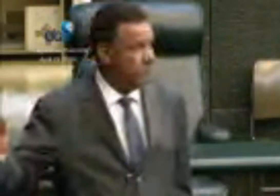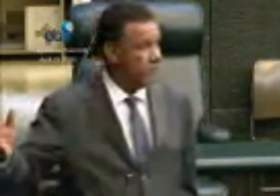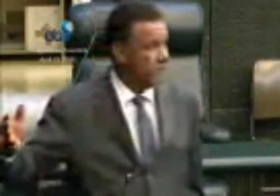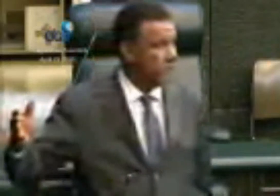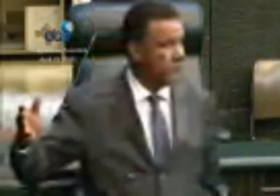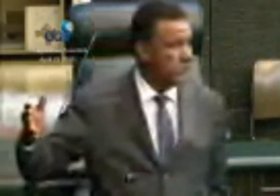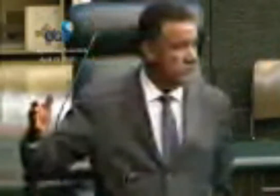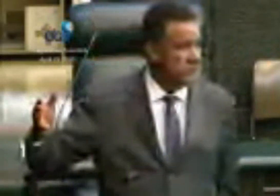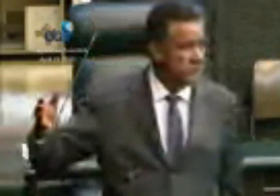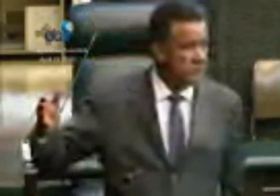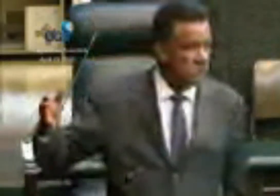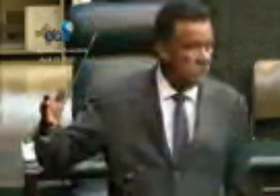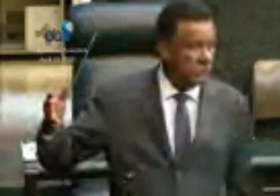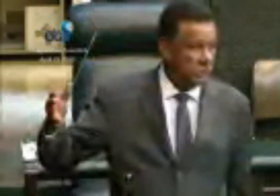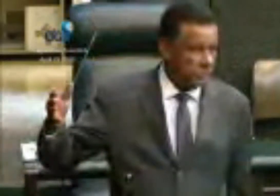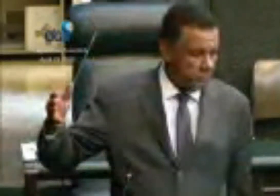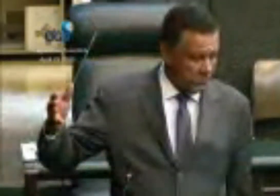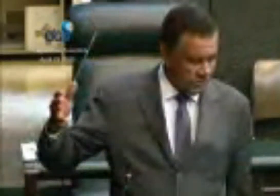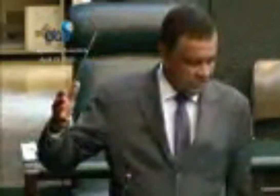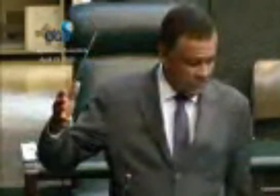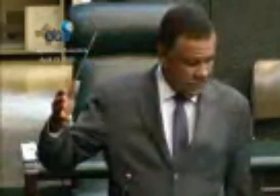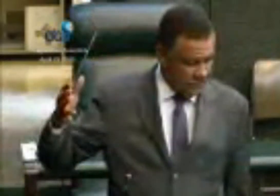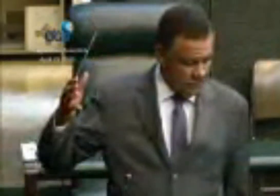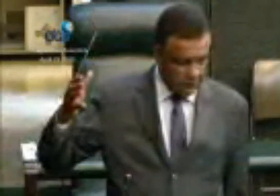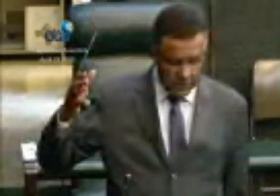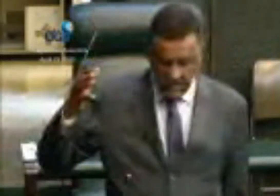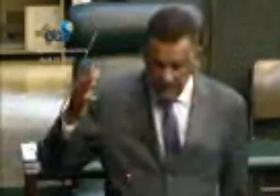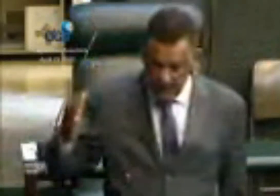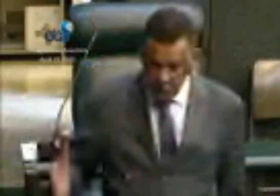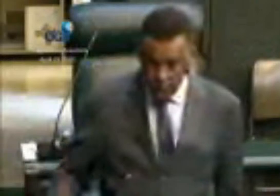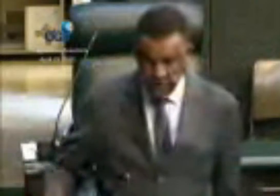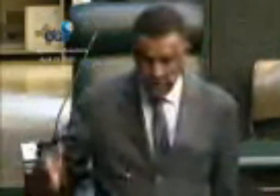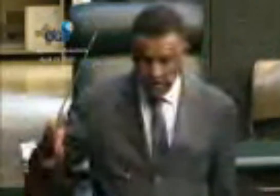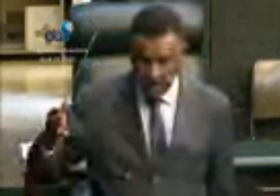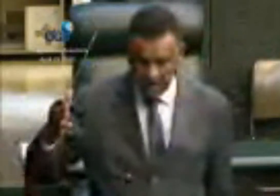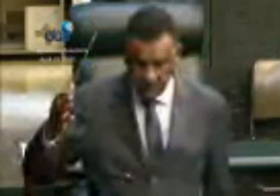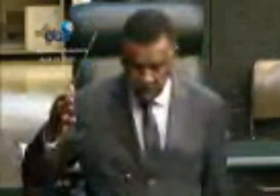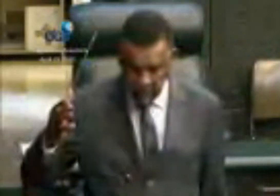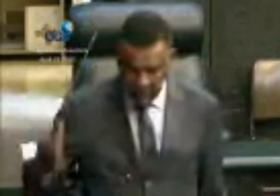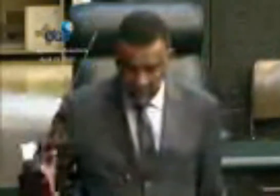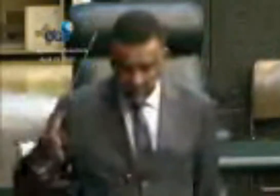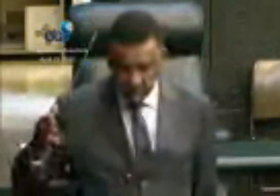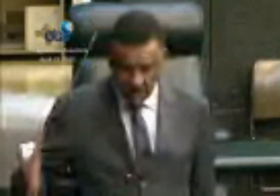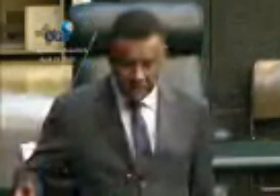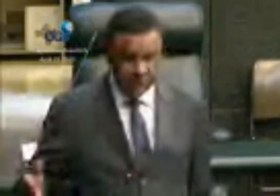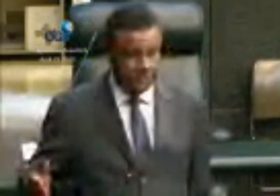Mr. Speaker, everyone has played their part.